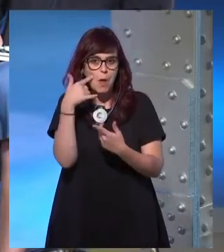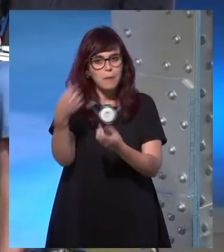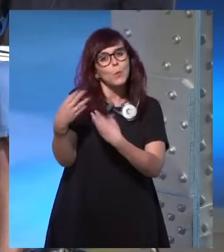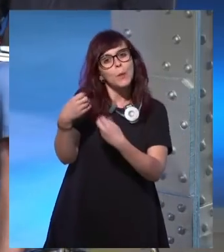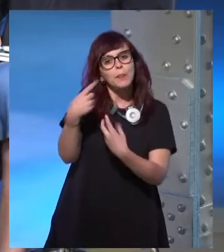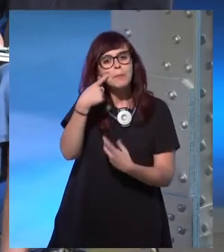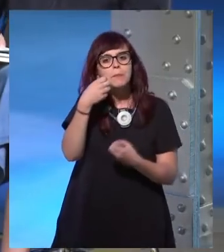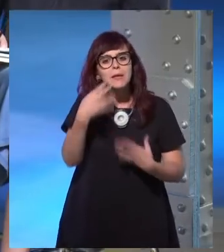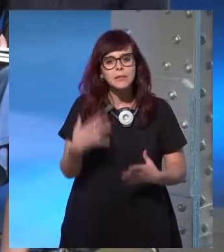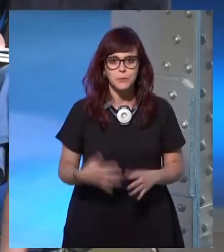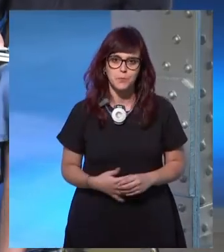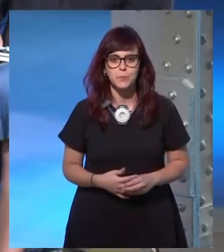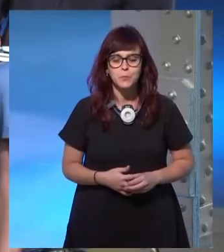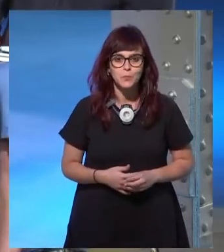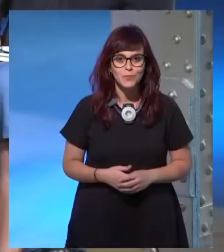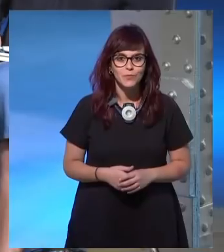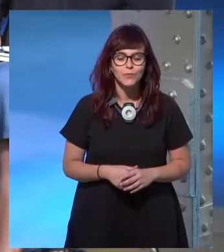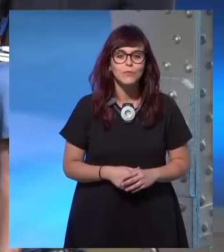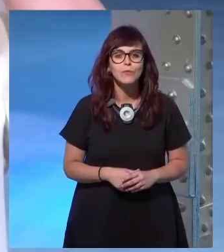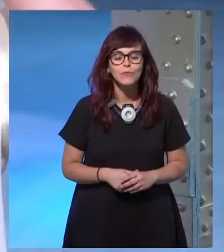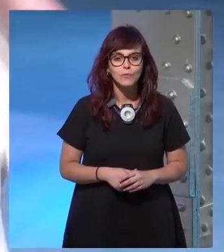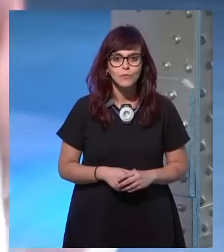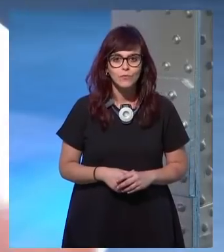us more about this.